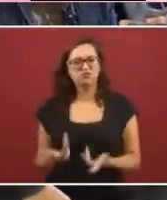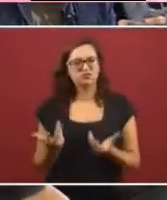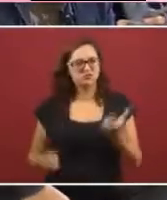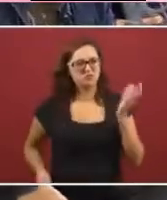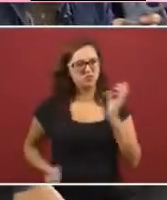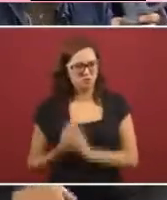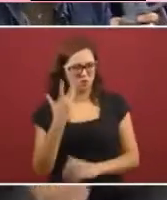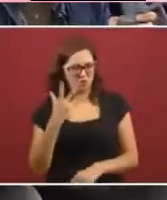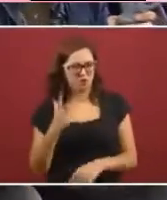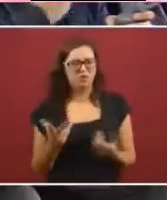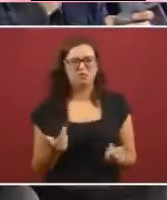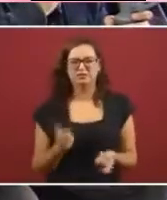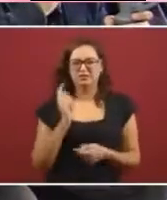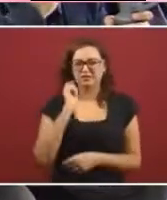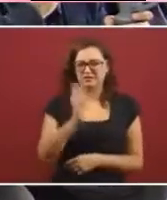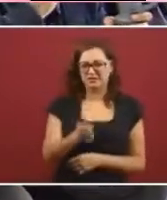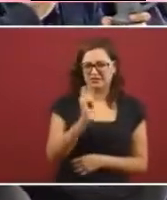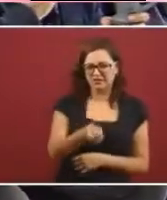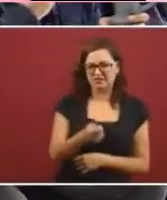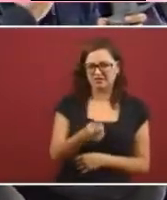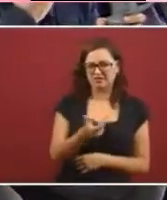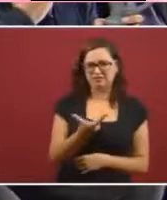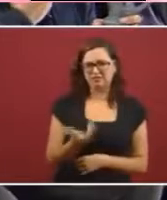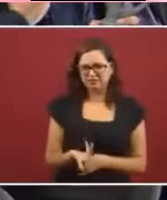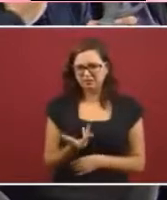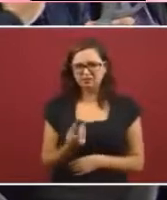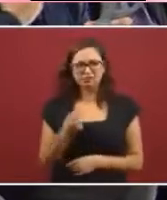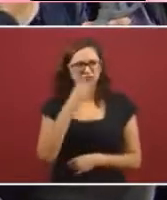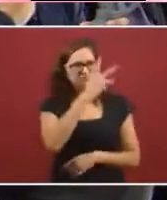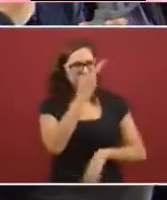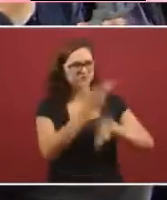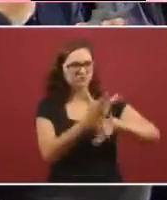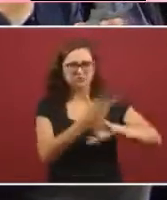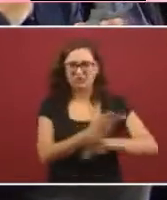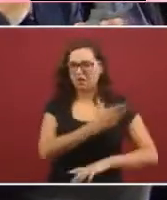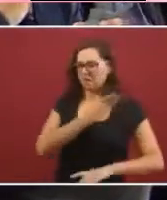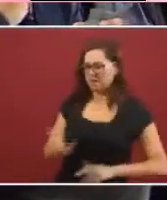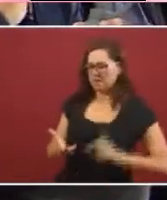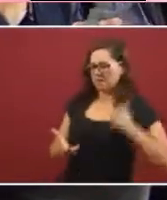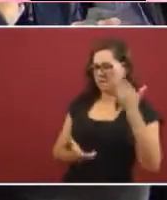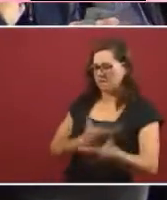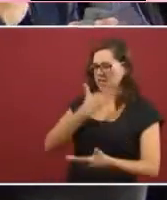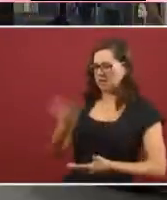what about this new imposition of tariffs?